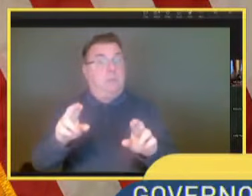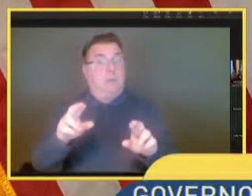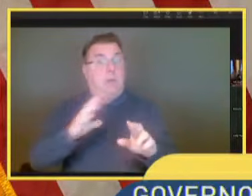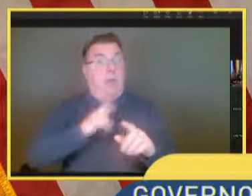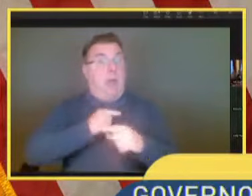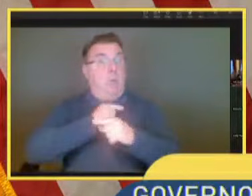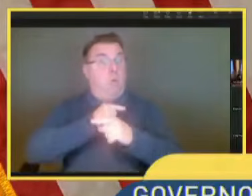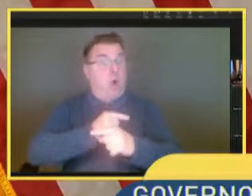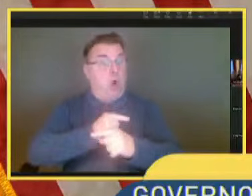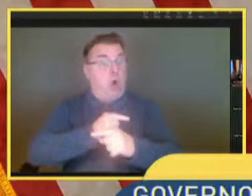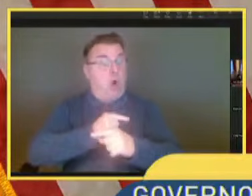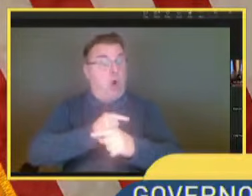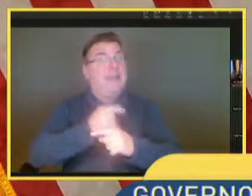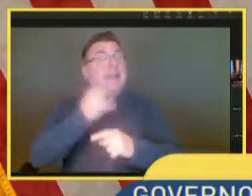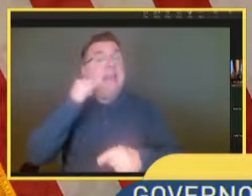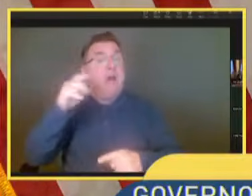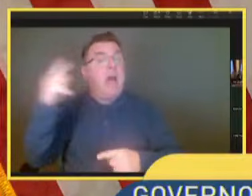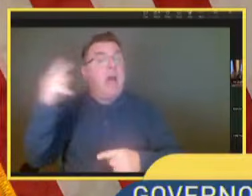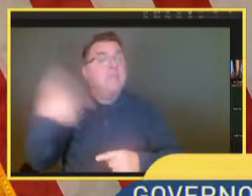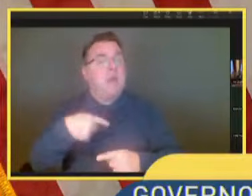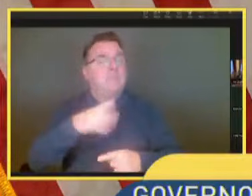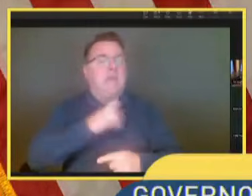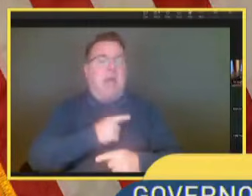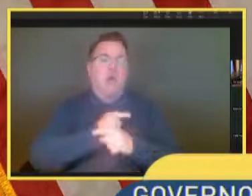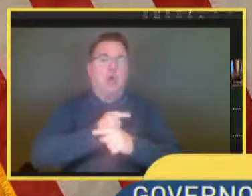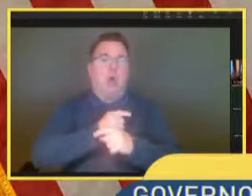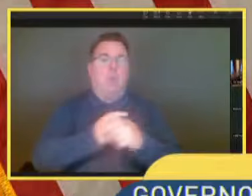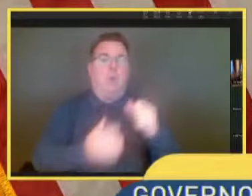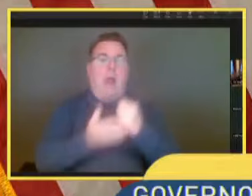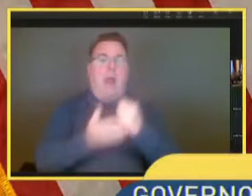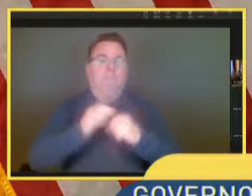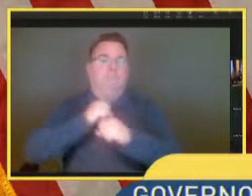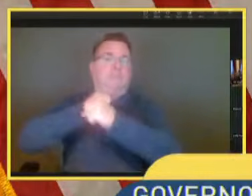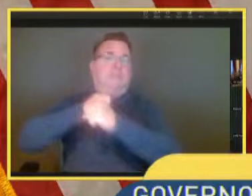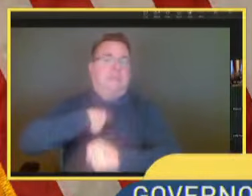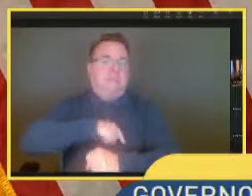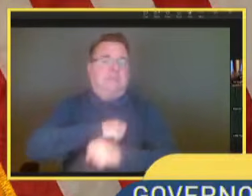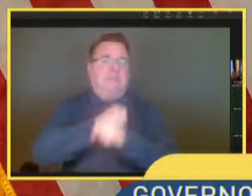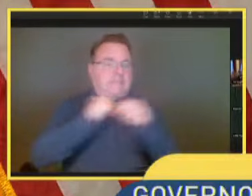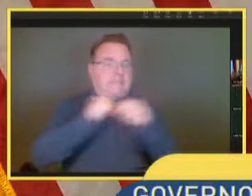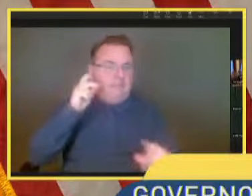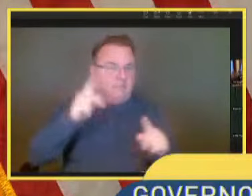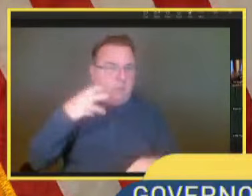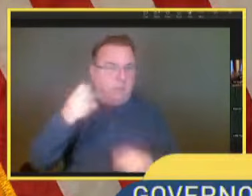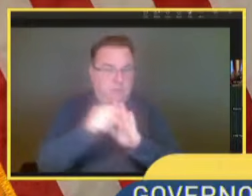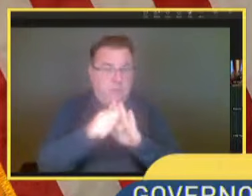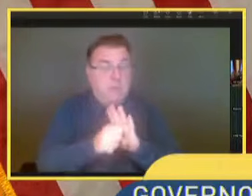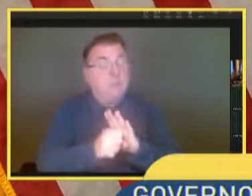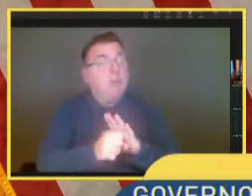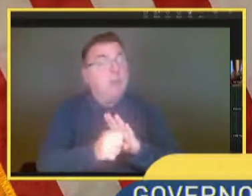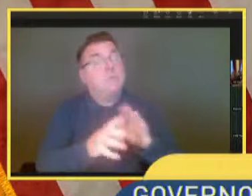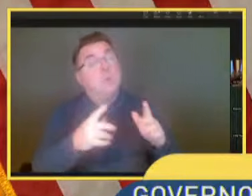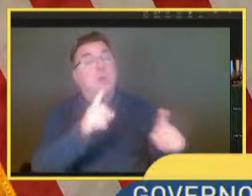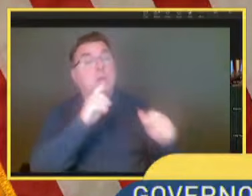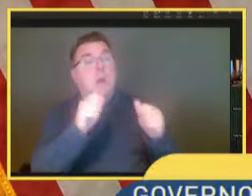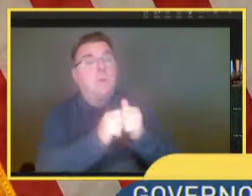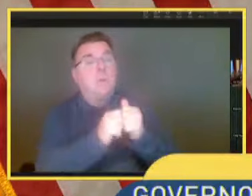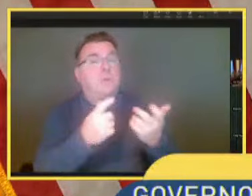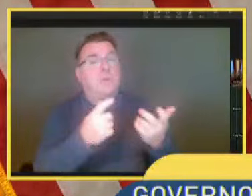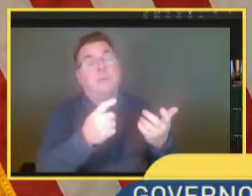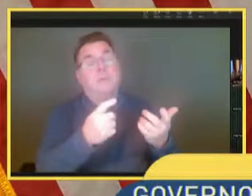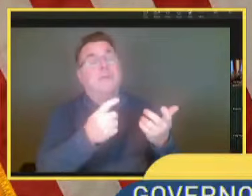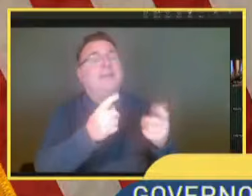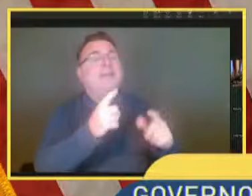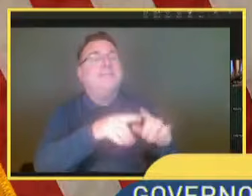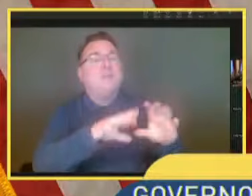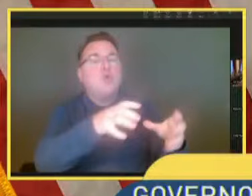safe. Fourth, we're having many conversations with our state and local partners. For example, later this morning, I'll be meeting